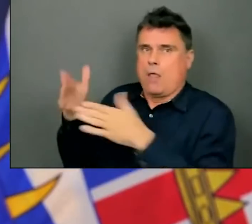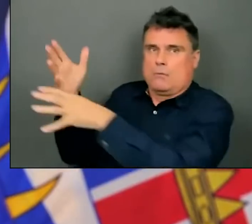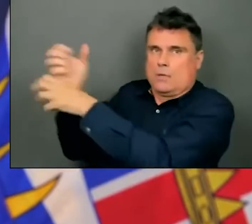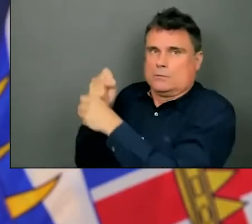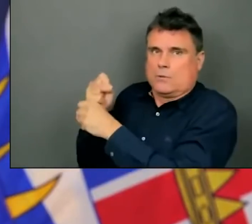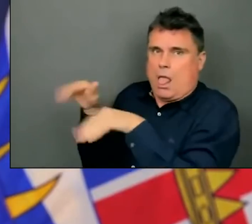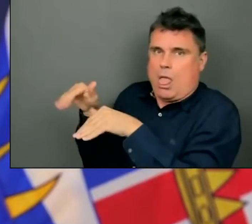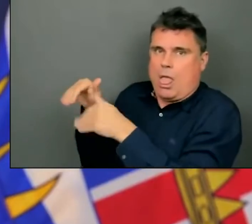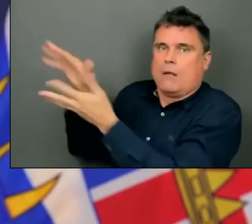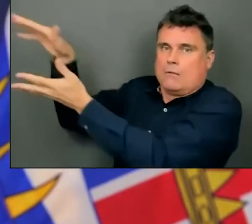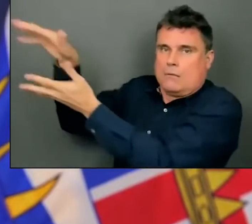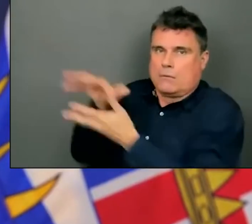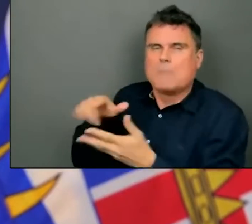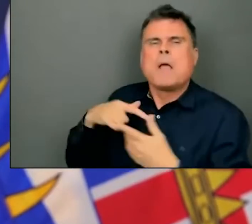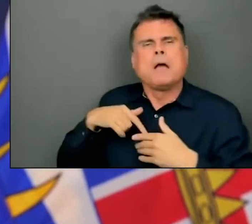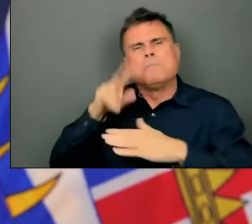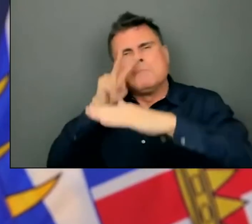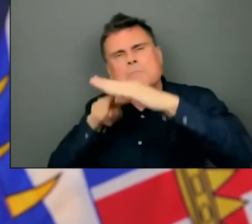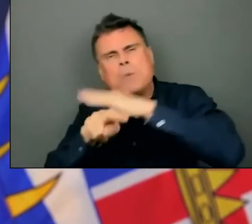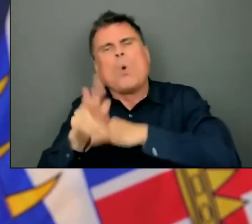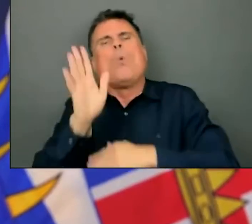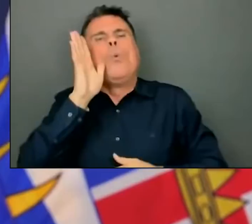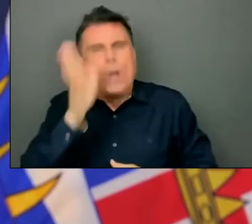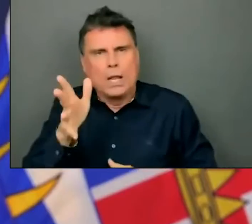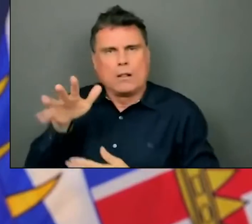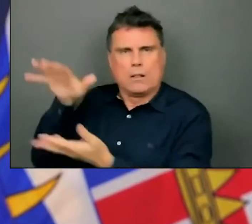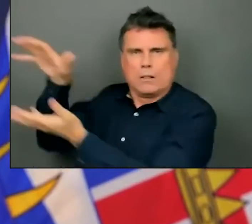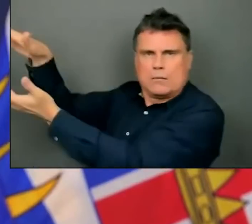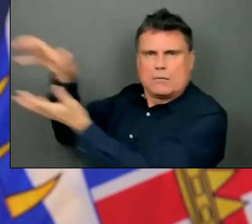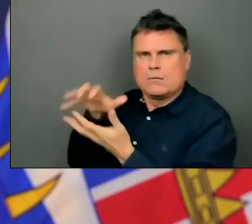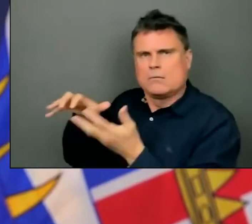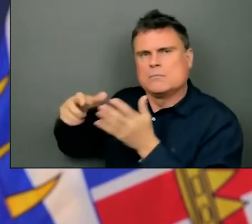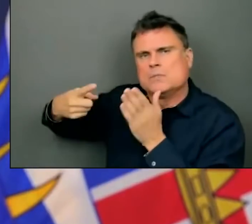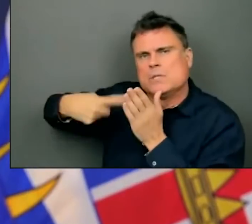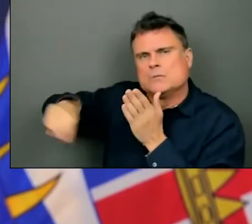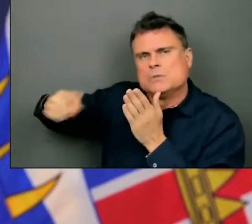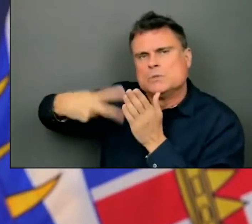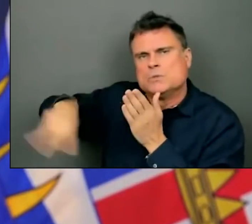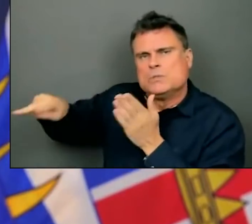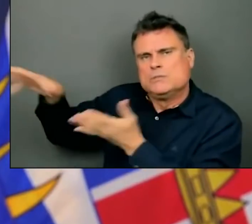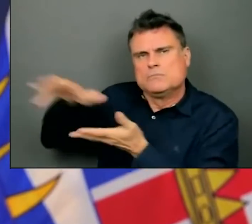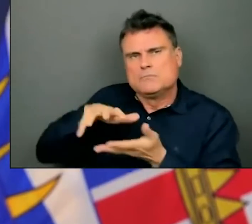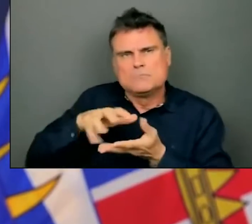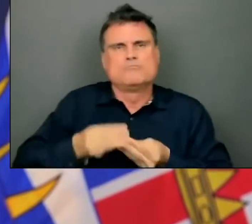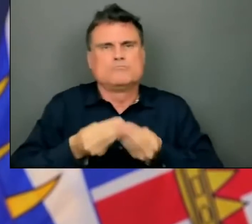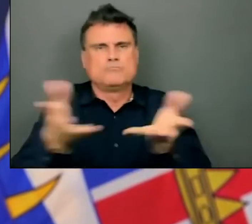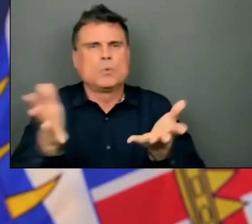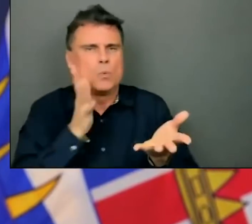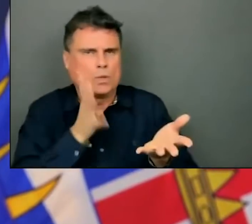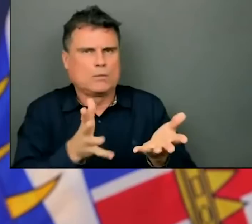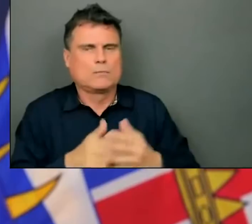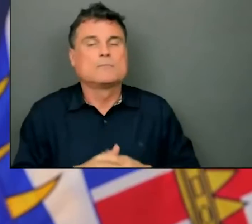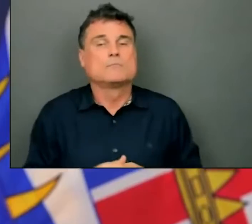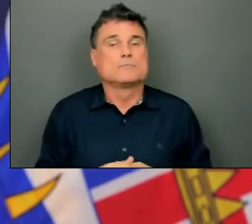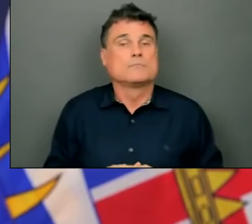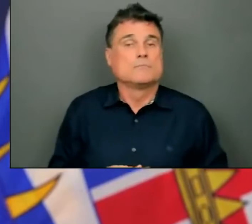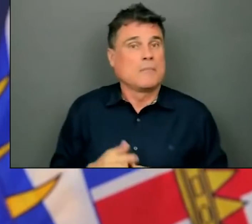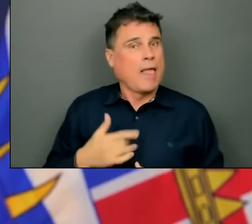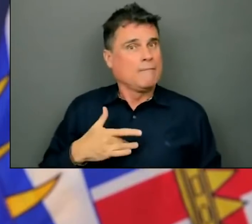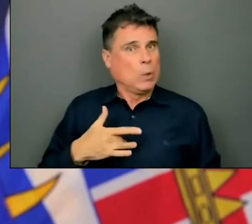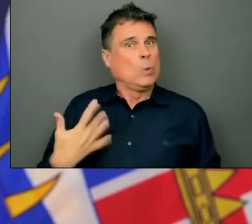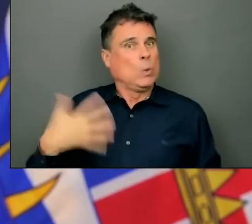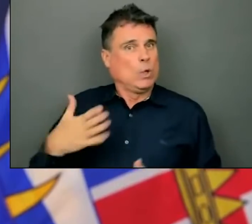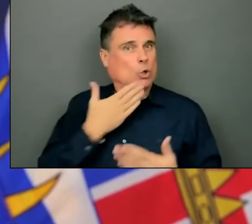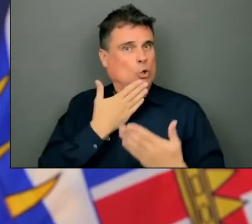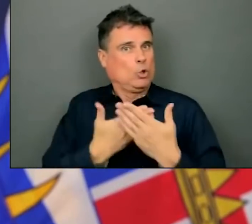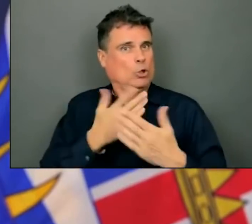it in British Columbia in the next week to 10 days. And I think this is really good news. This is an